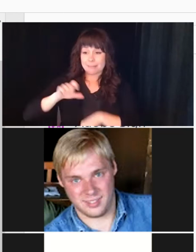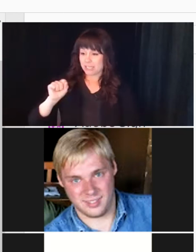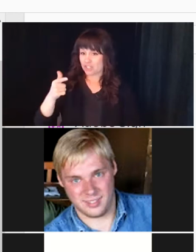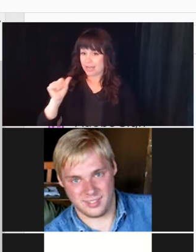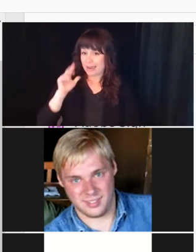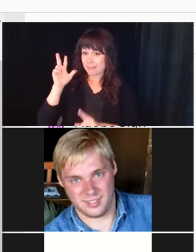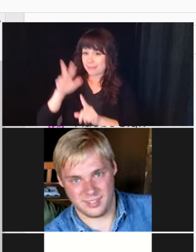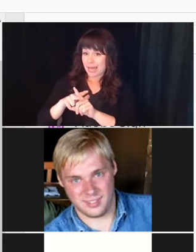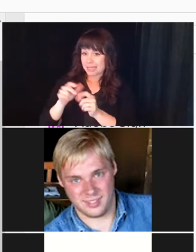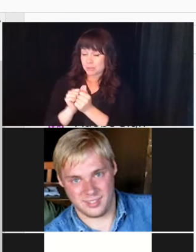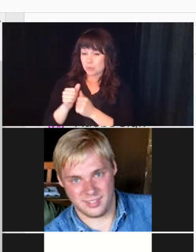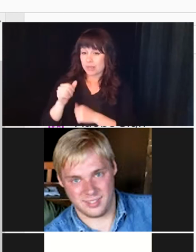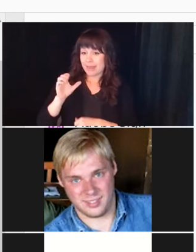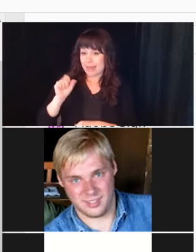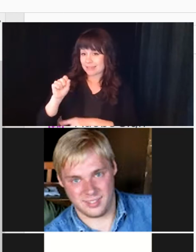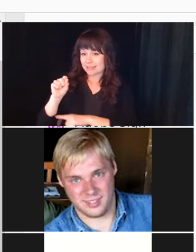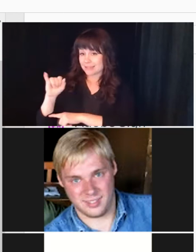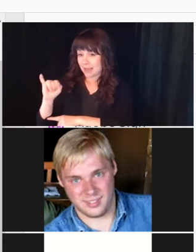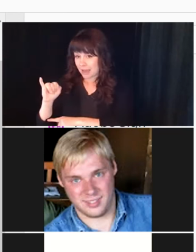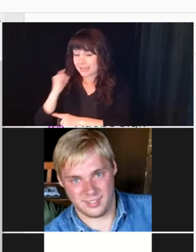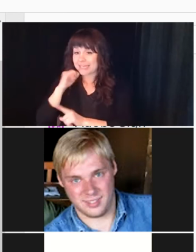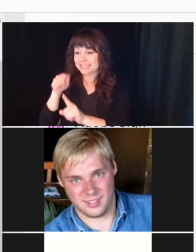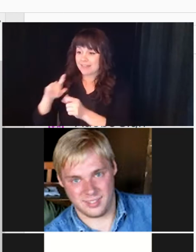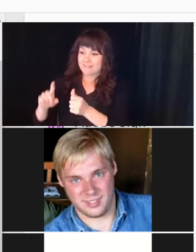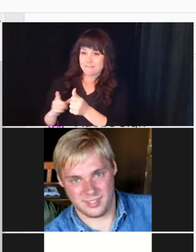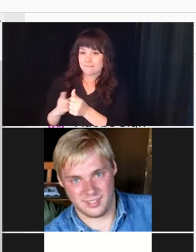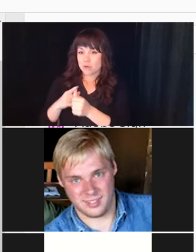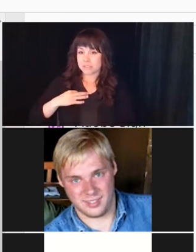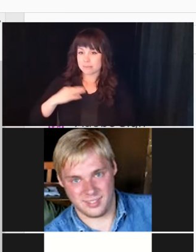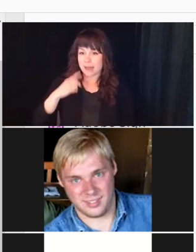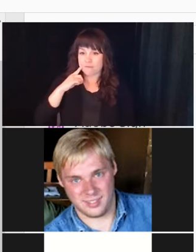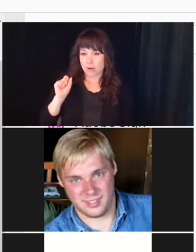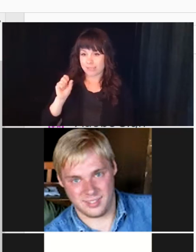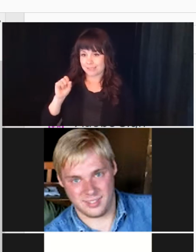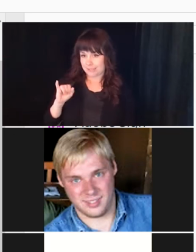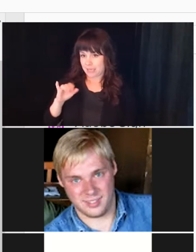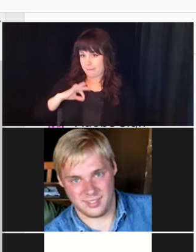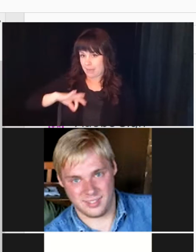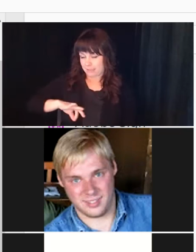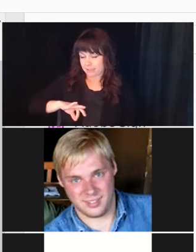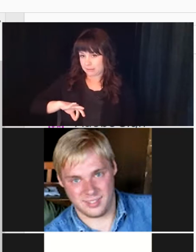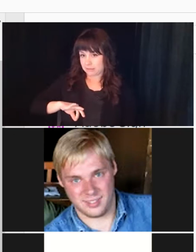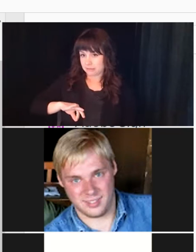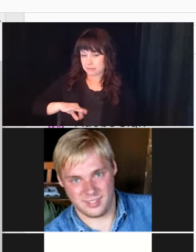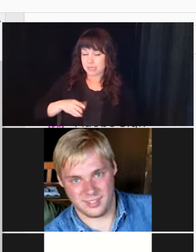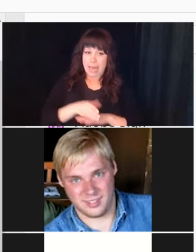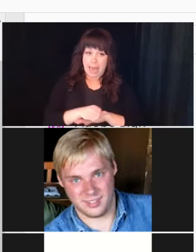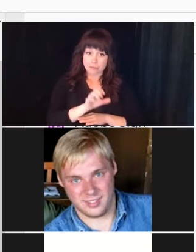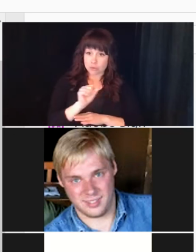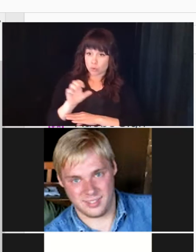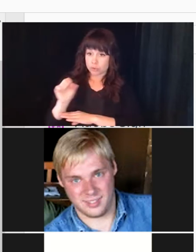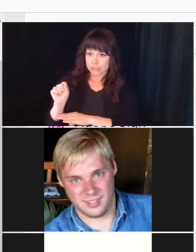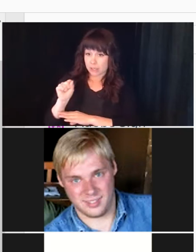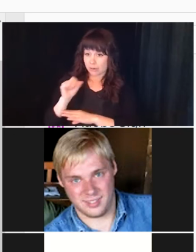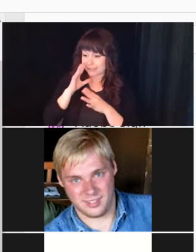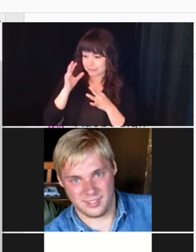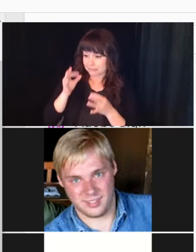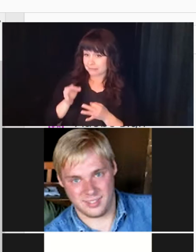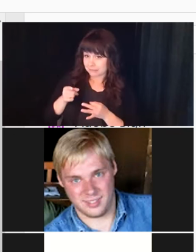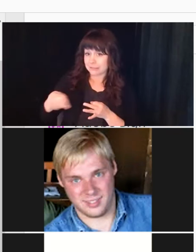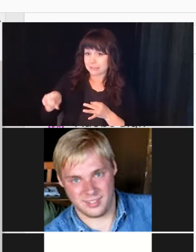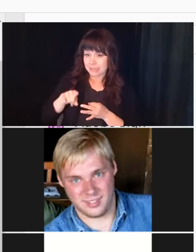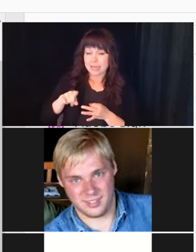is when a person first applies for SSI benefits. All right. Once Social Security finds that they're medically eligible